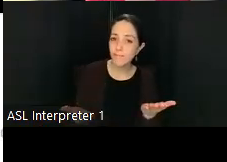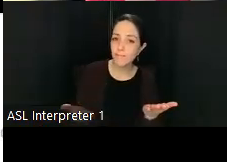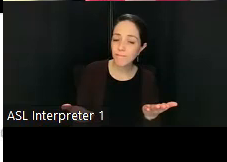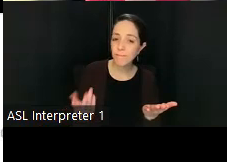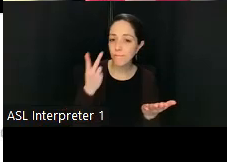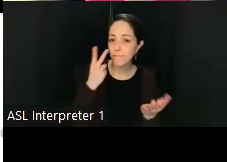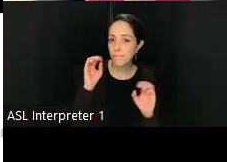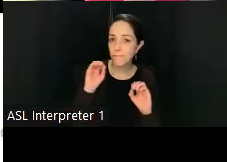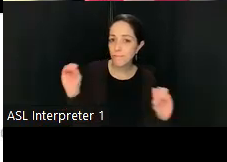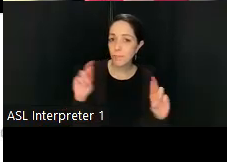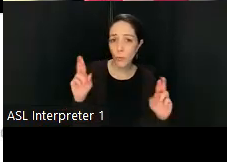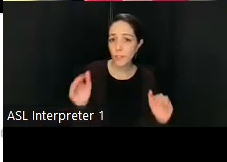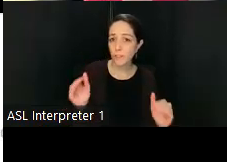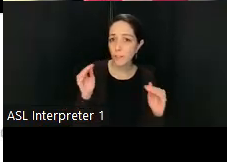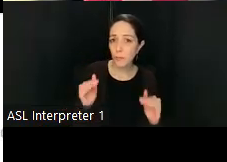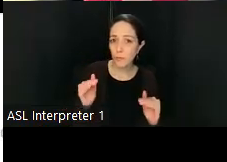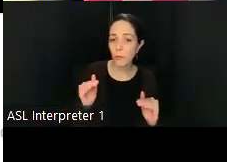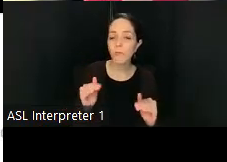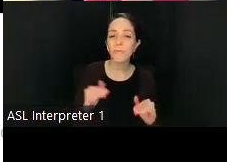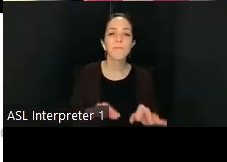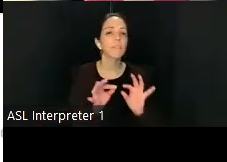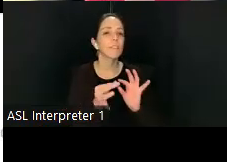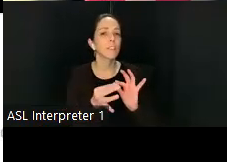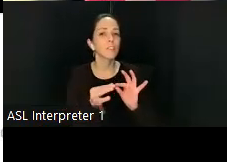Seeing that there are none, may we move forward?